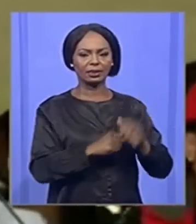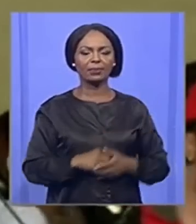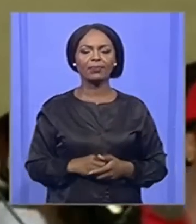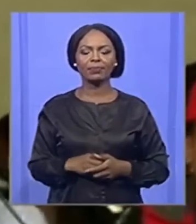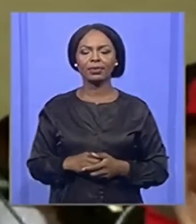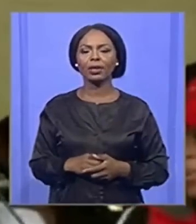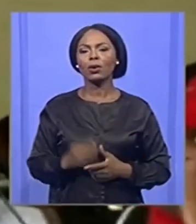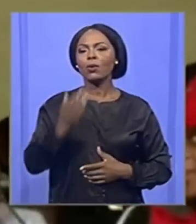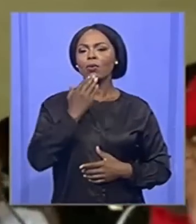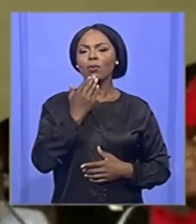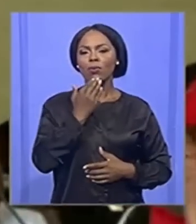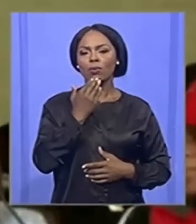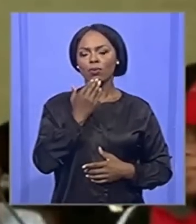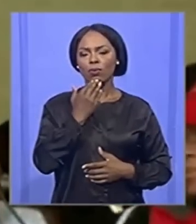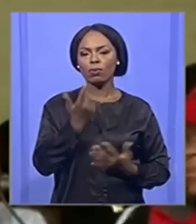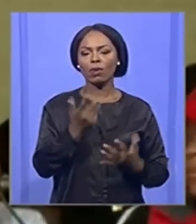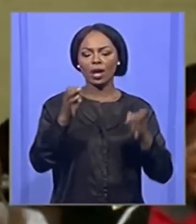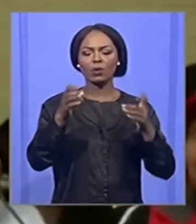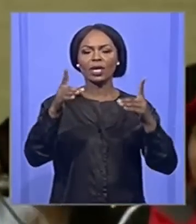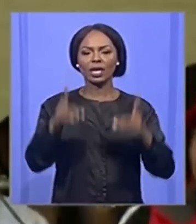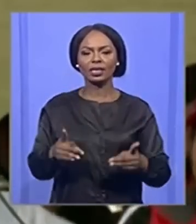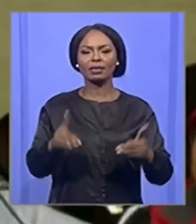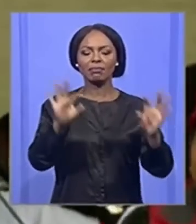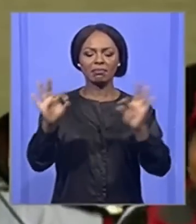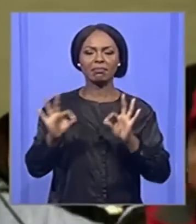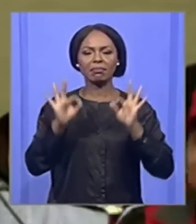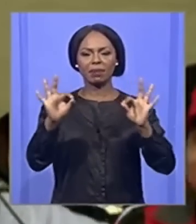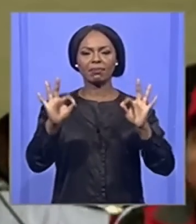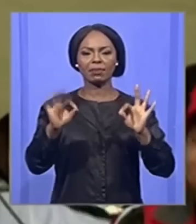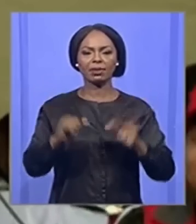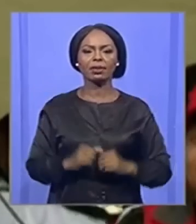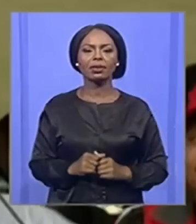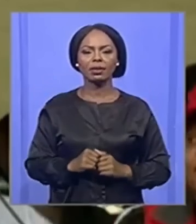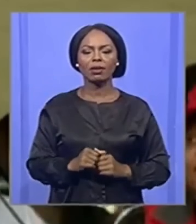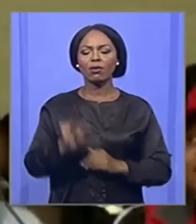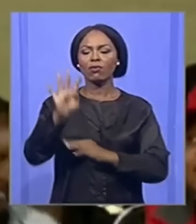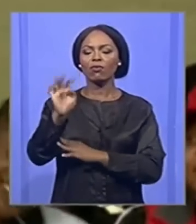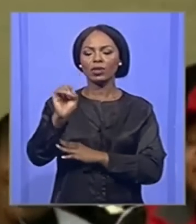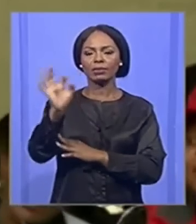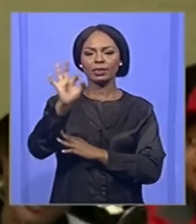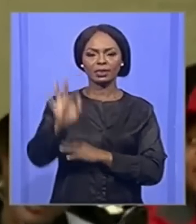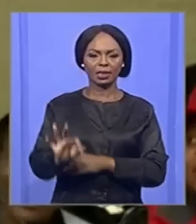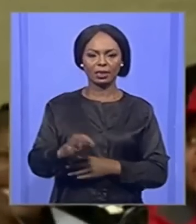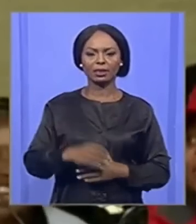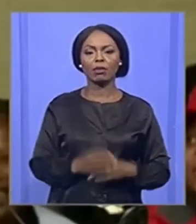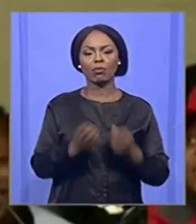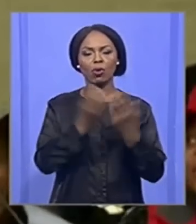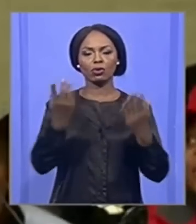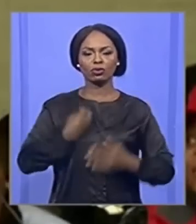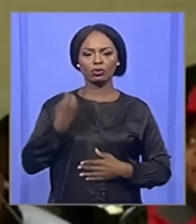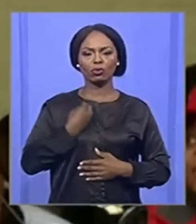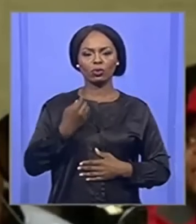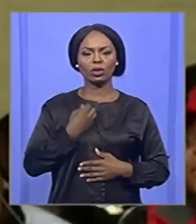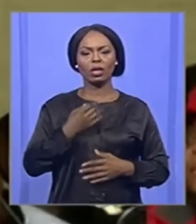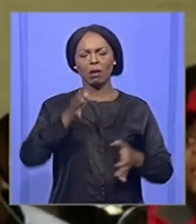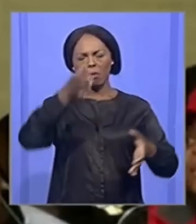and who are well educated, 40%. baruteile bashimane